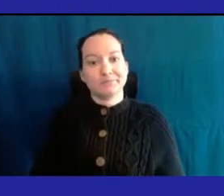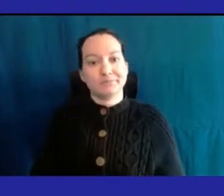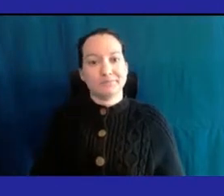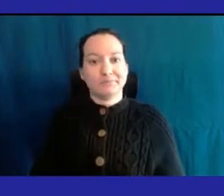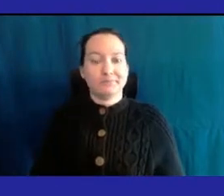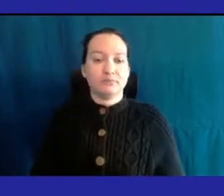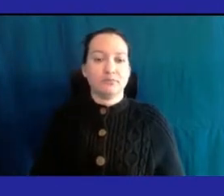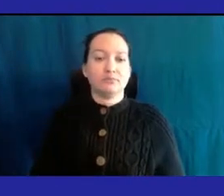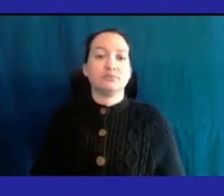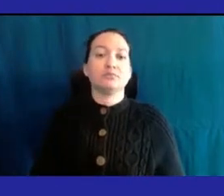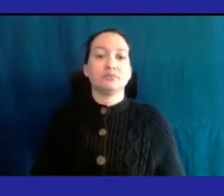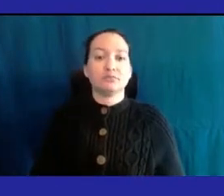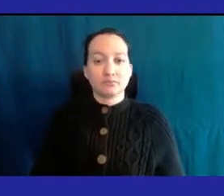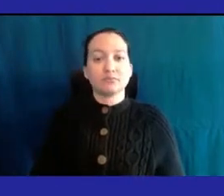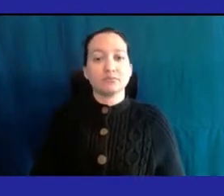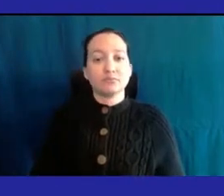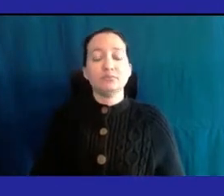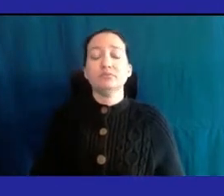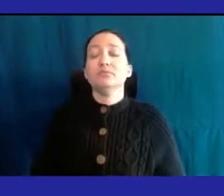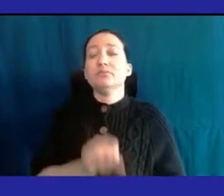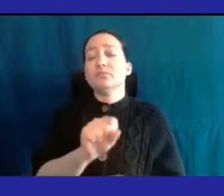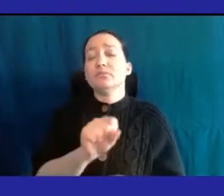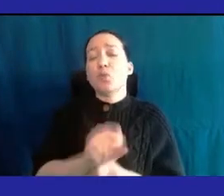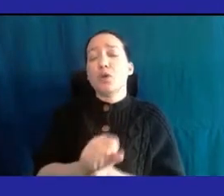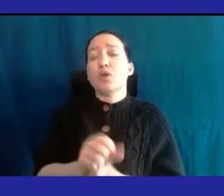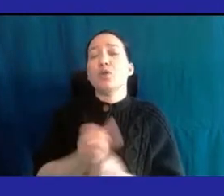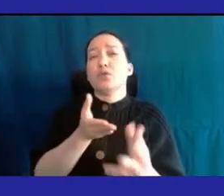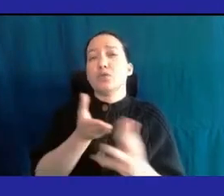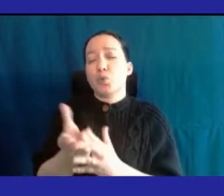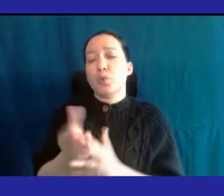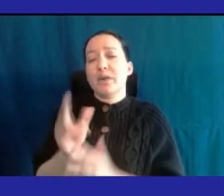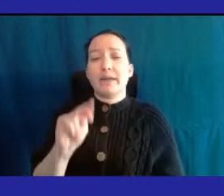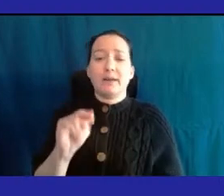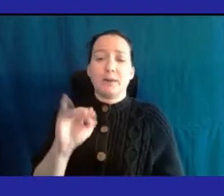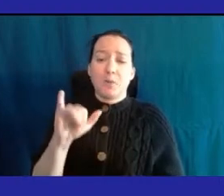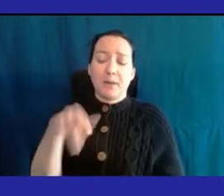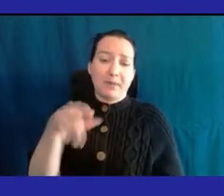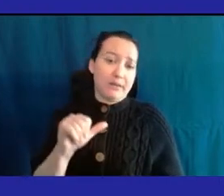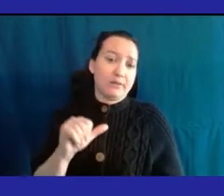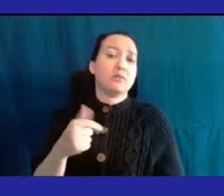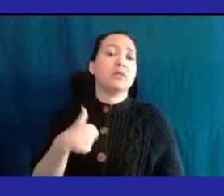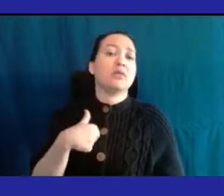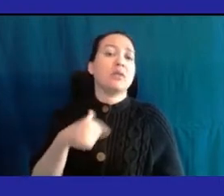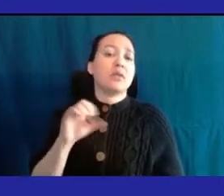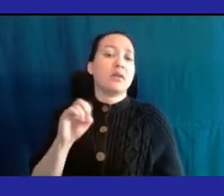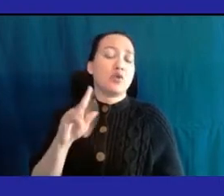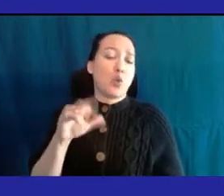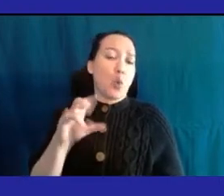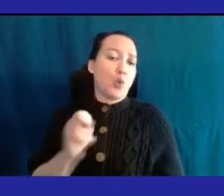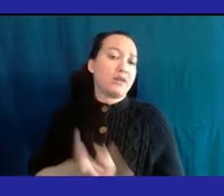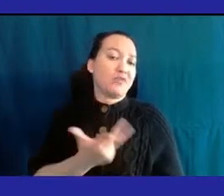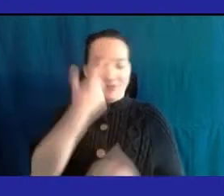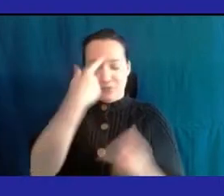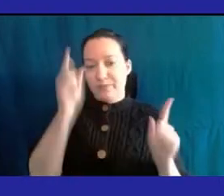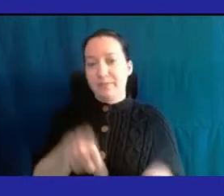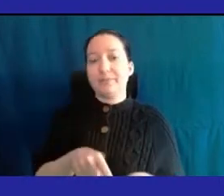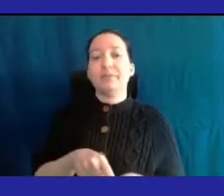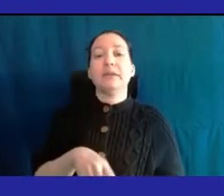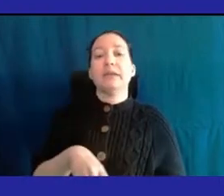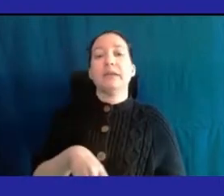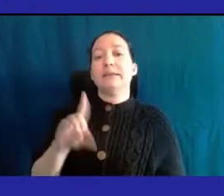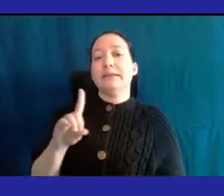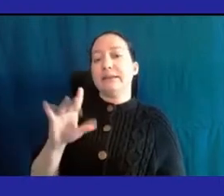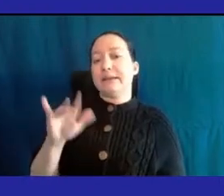So this is, the work is being done through NYPA. So this is through our Encore 3 agreement that we have between ourselves, NYPA, and DCAS and